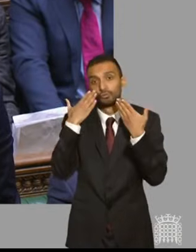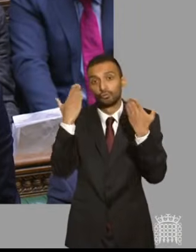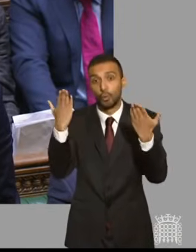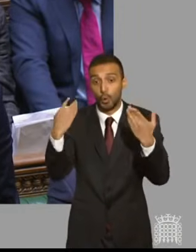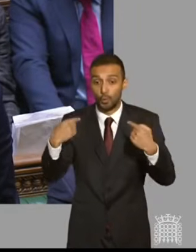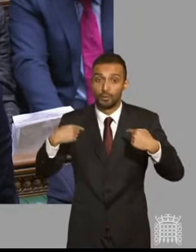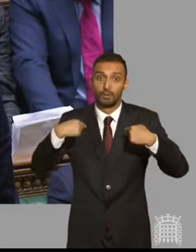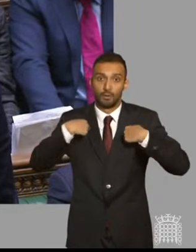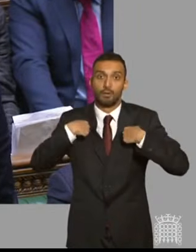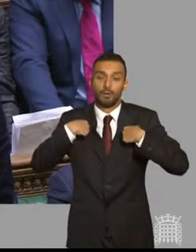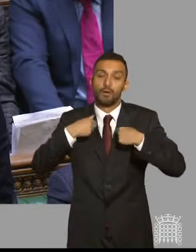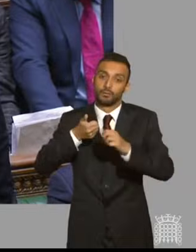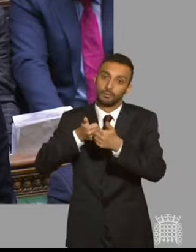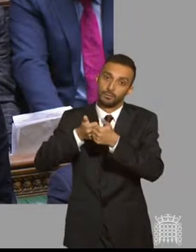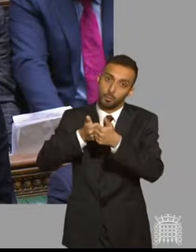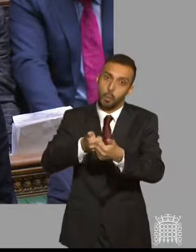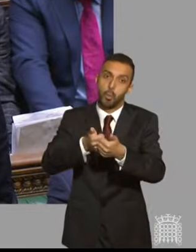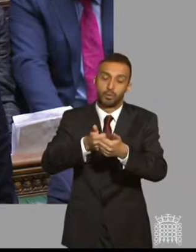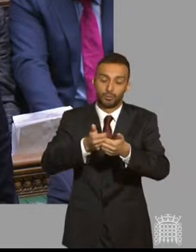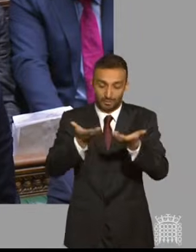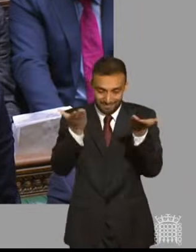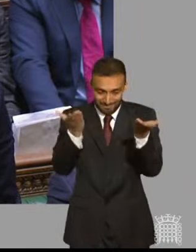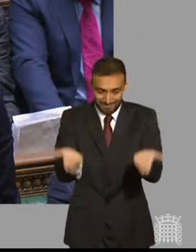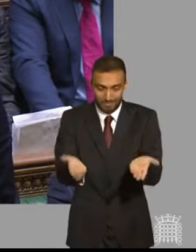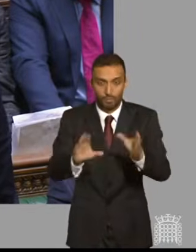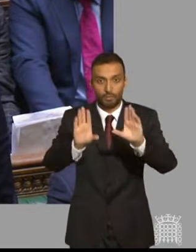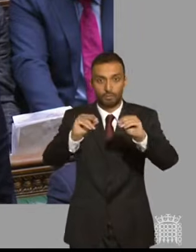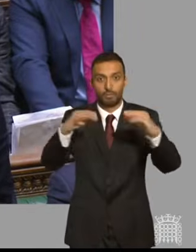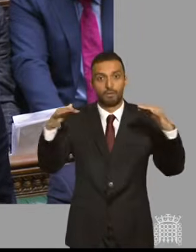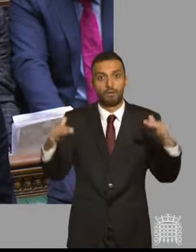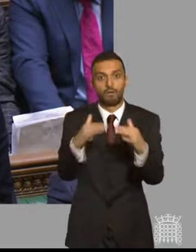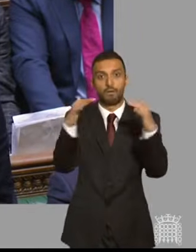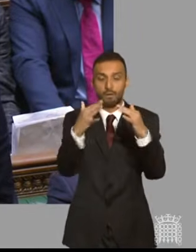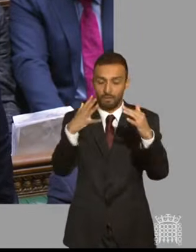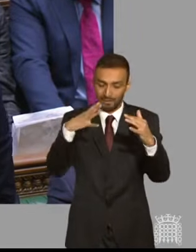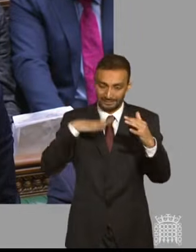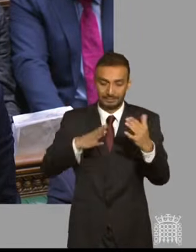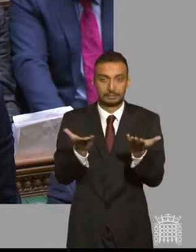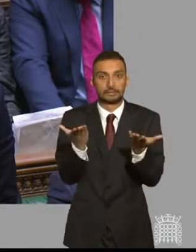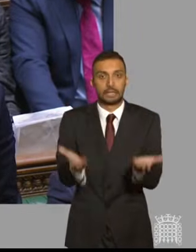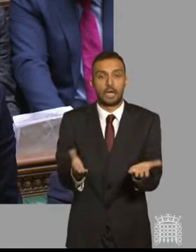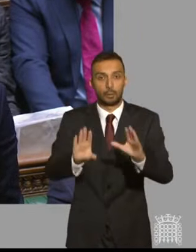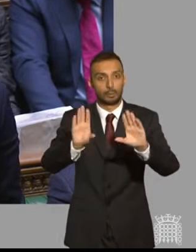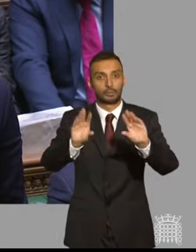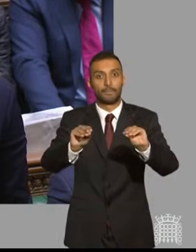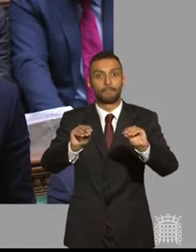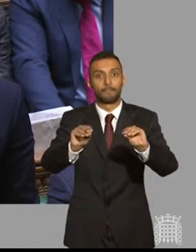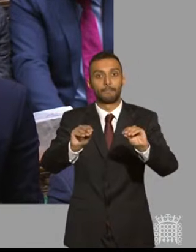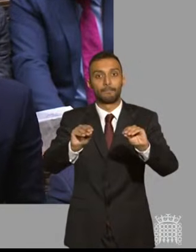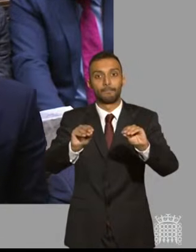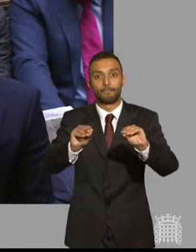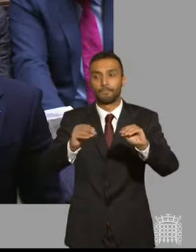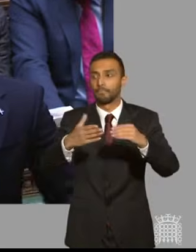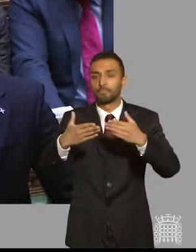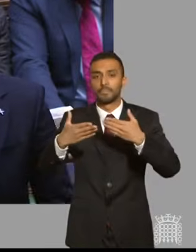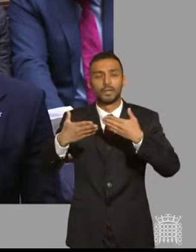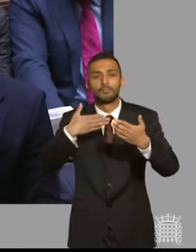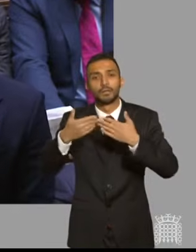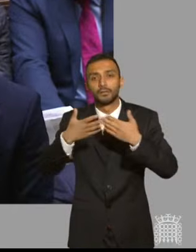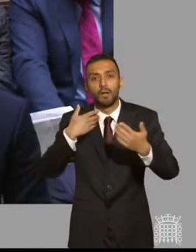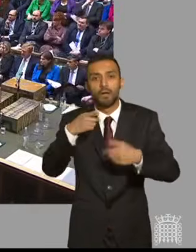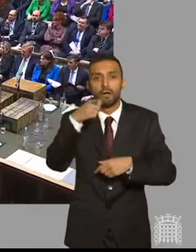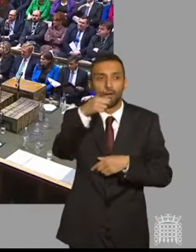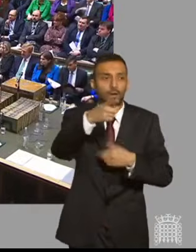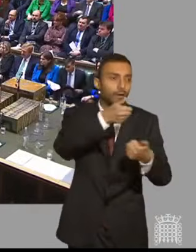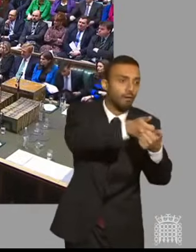ceasefire. Surely all of us, irrespective of our political allegiance, can agree on that very